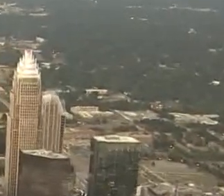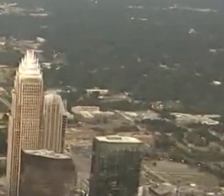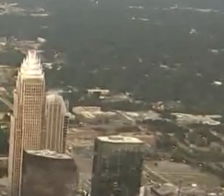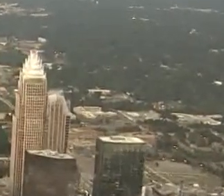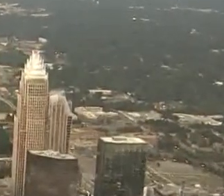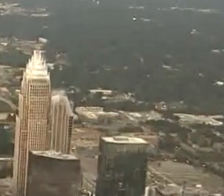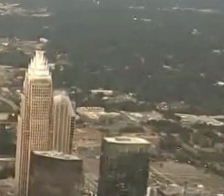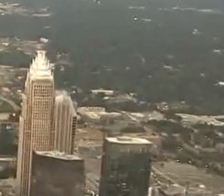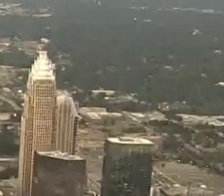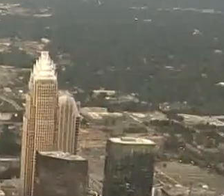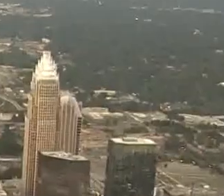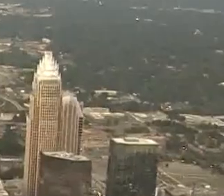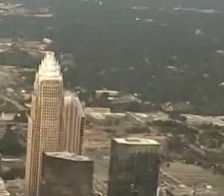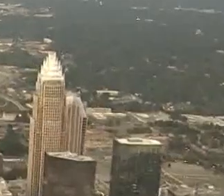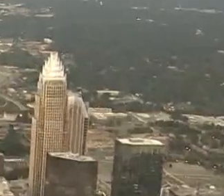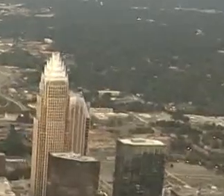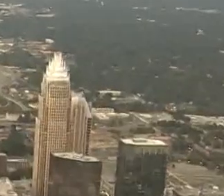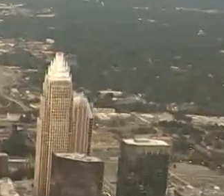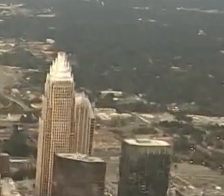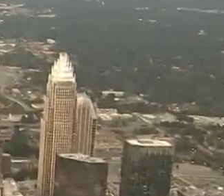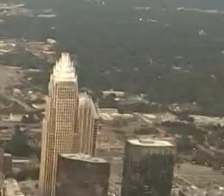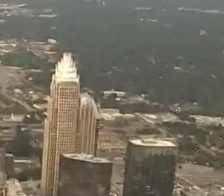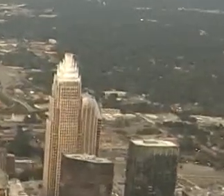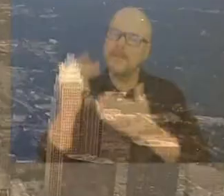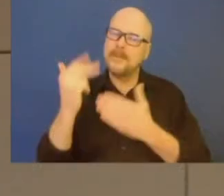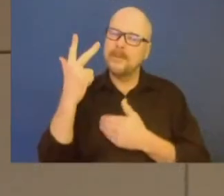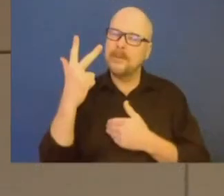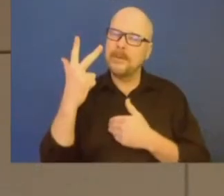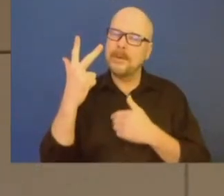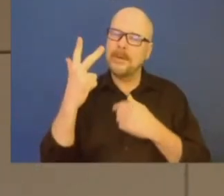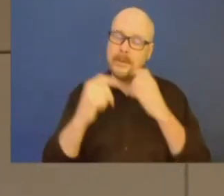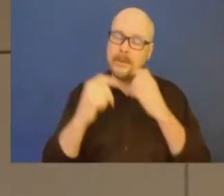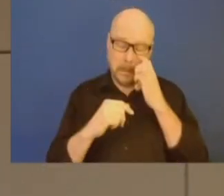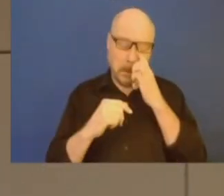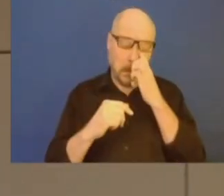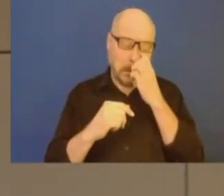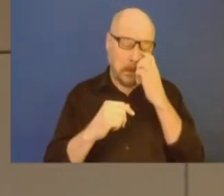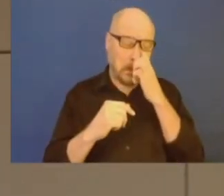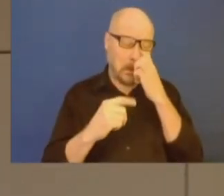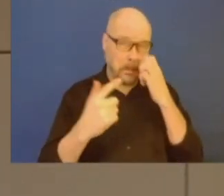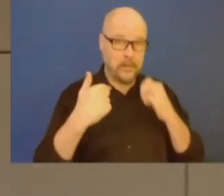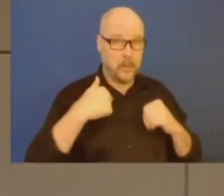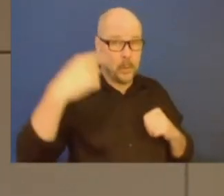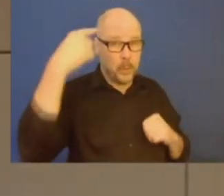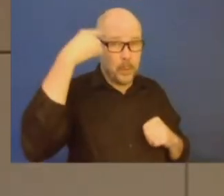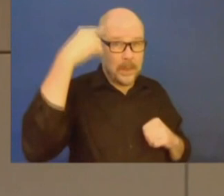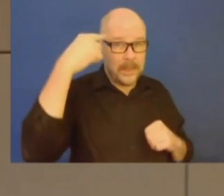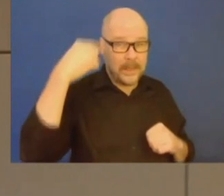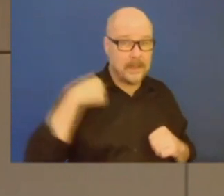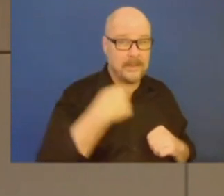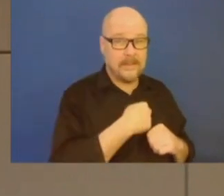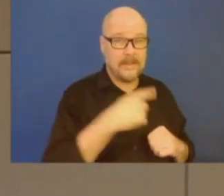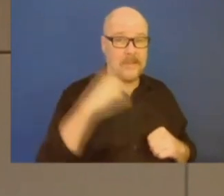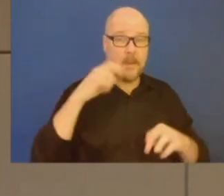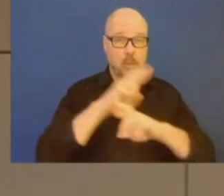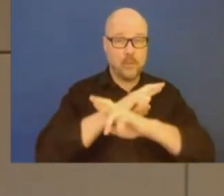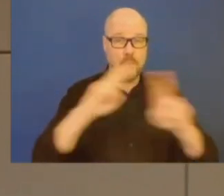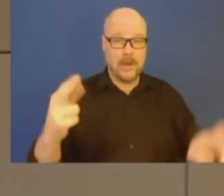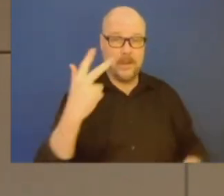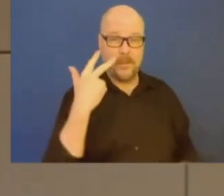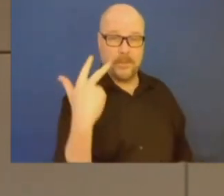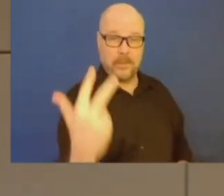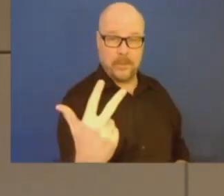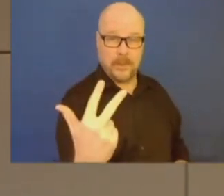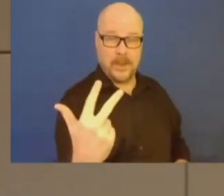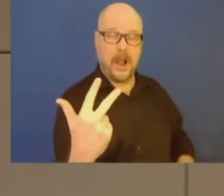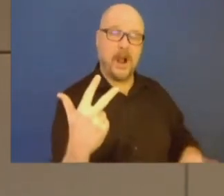much lower in order for us to fully reopen. We're seeing in states where they have gotten down to 1 and